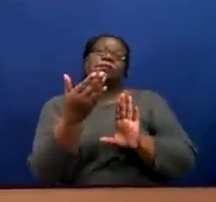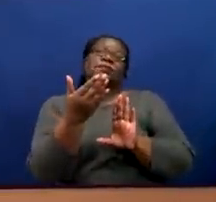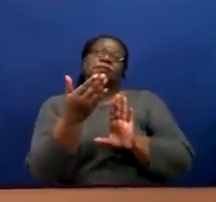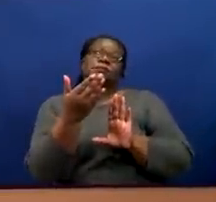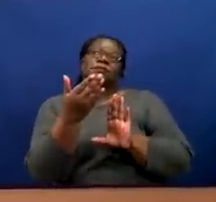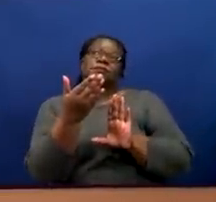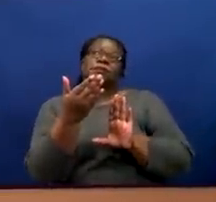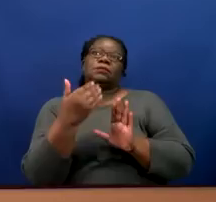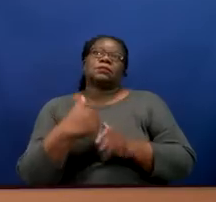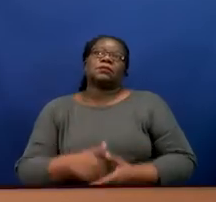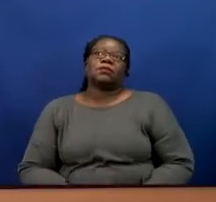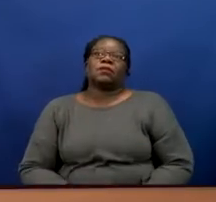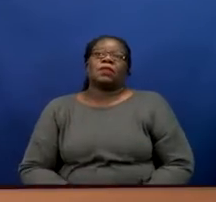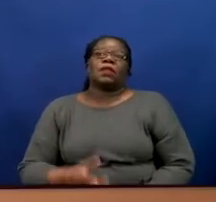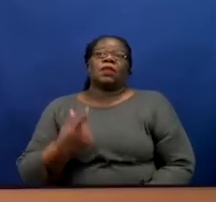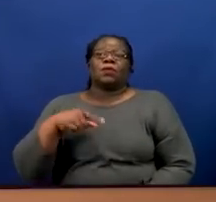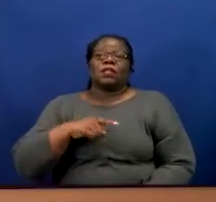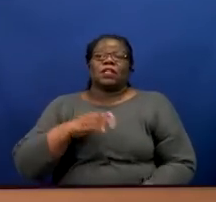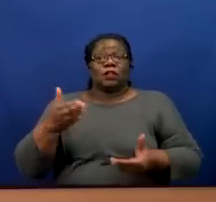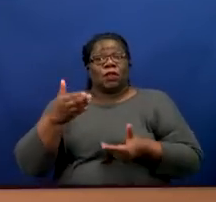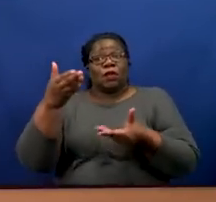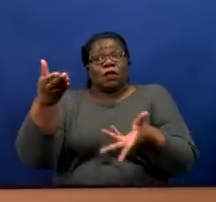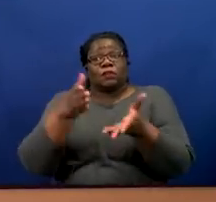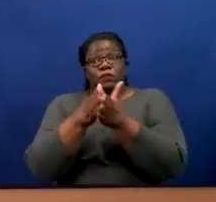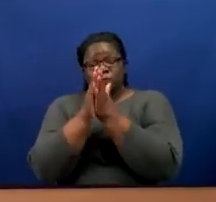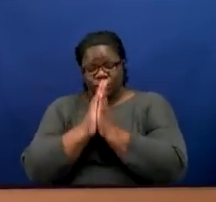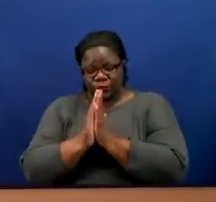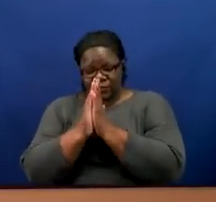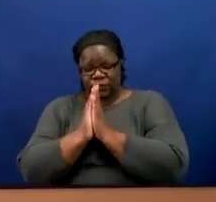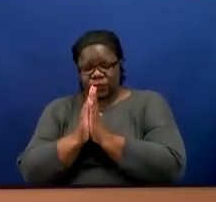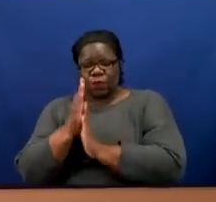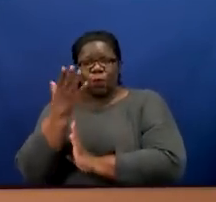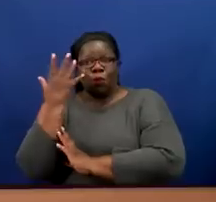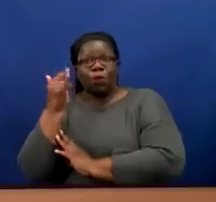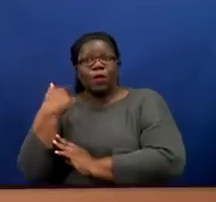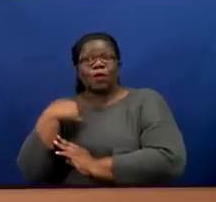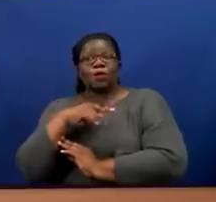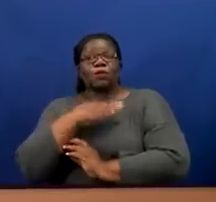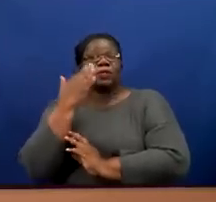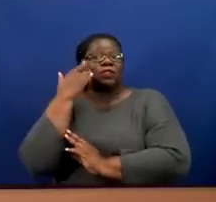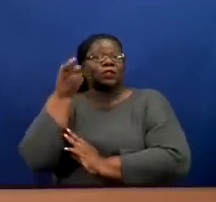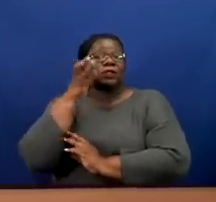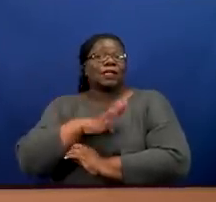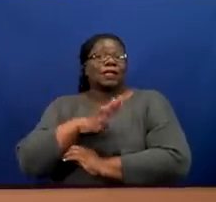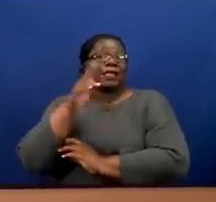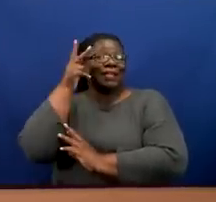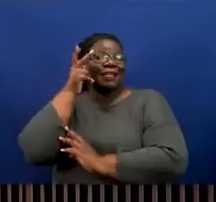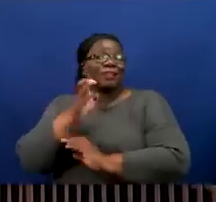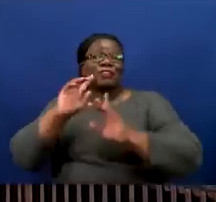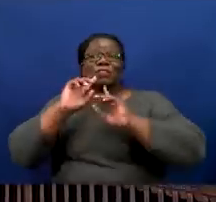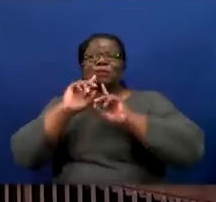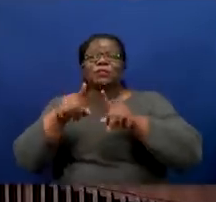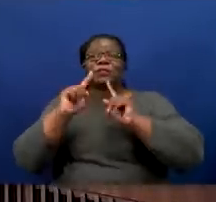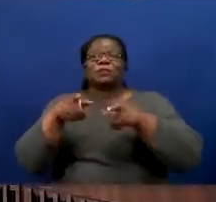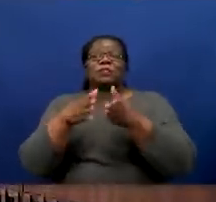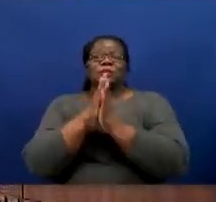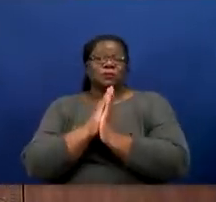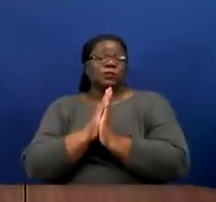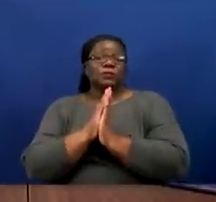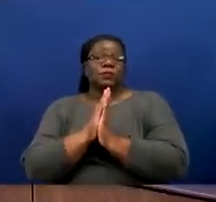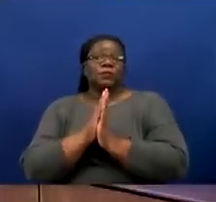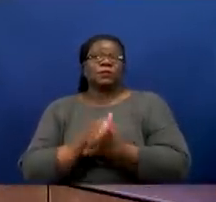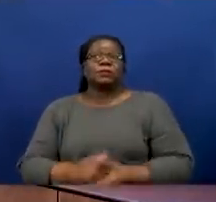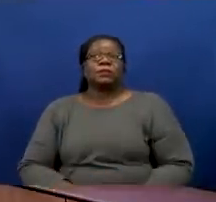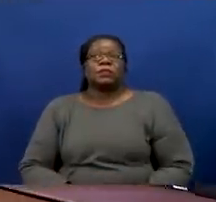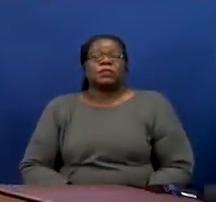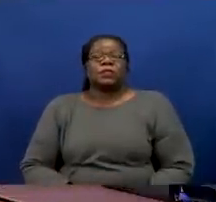well offer some prayers, because we recognize God to be a prayer hearing and a prayer answering God.